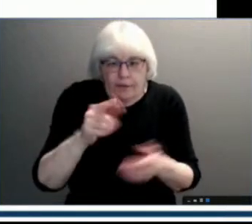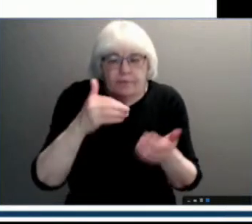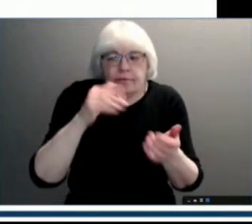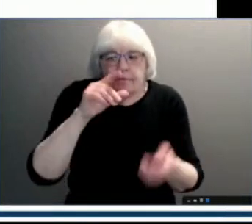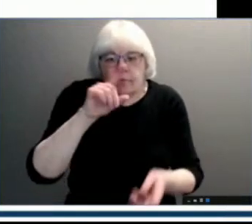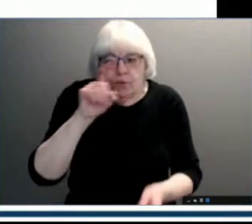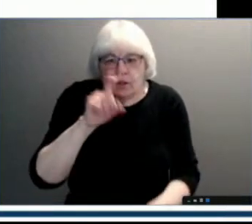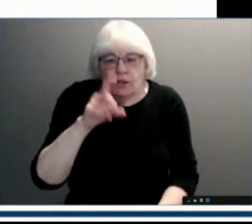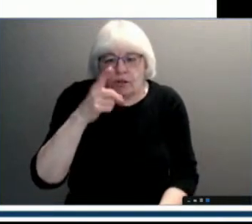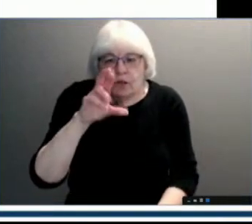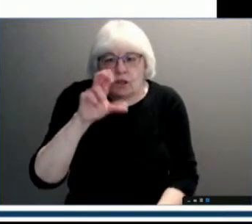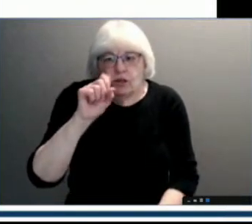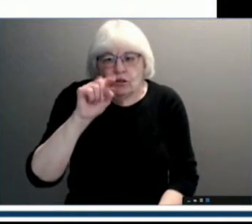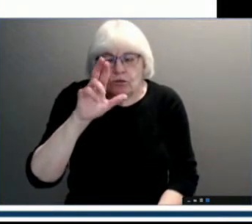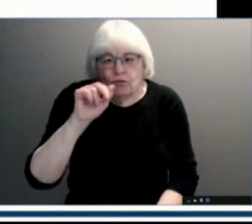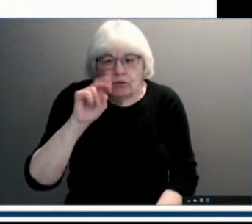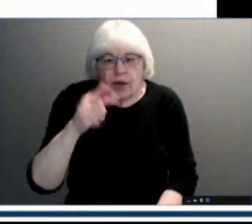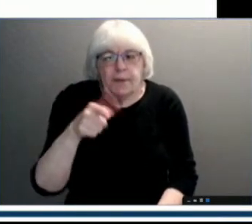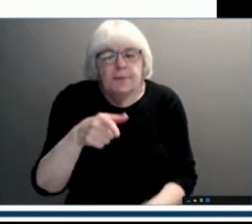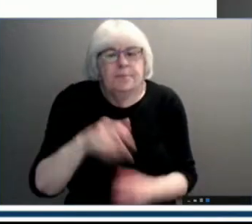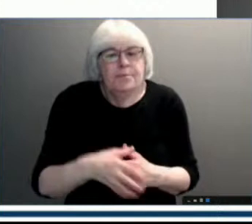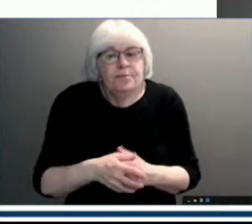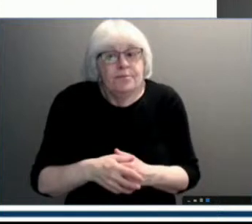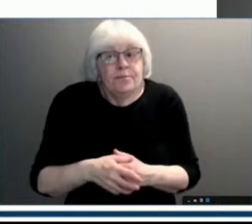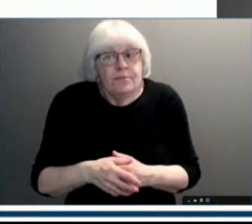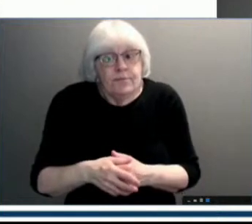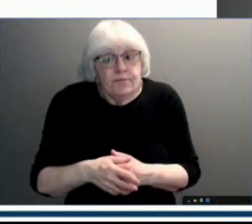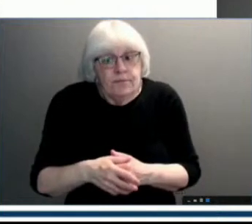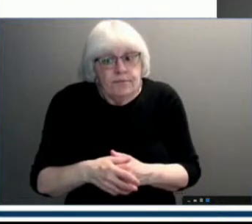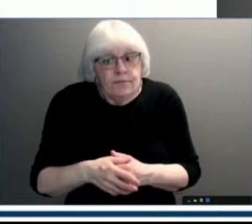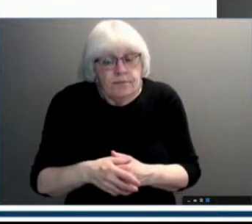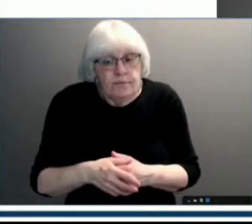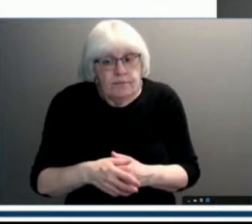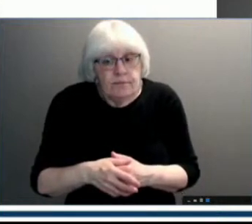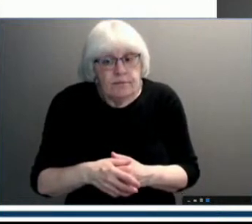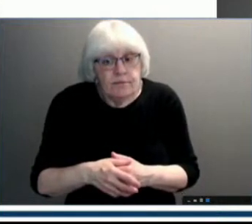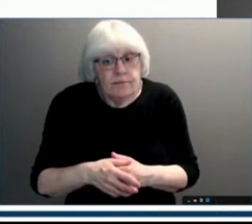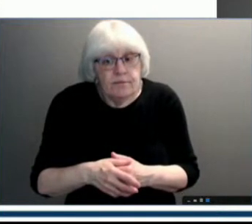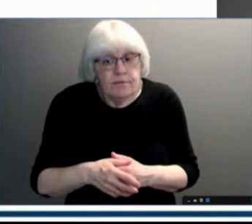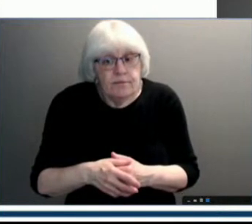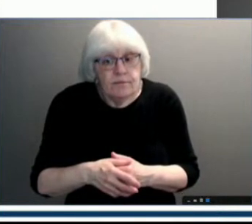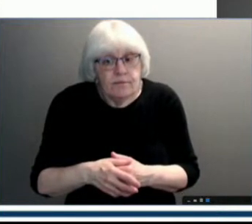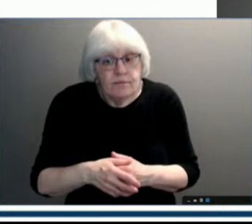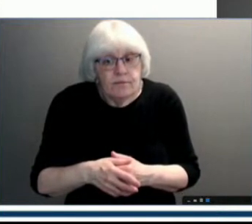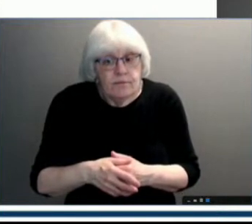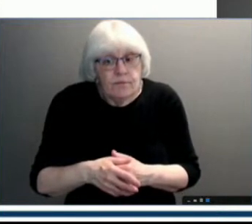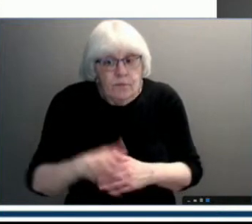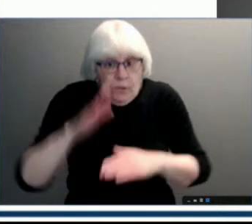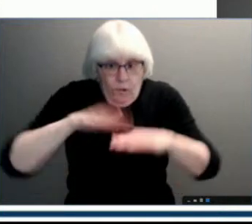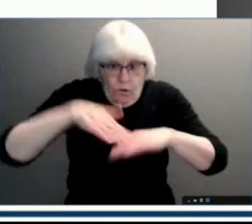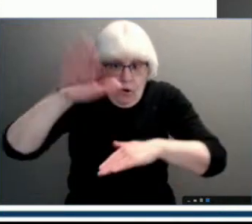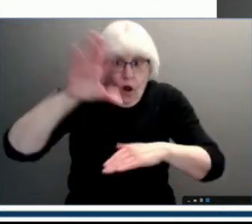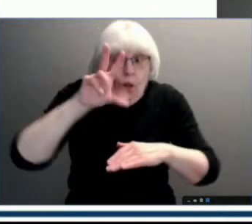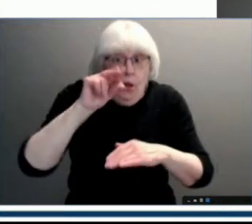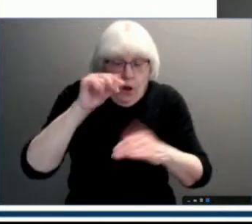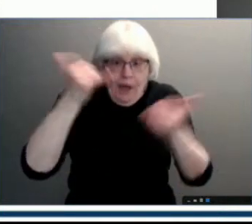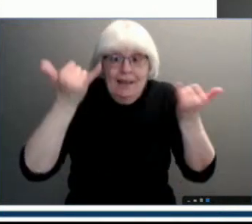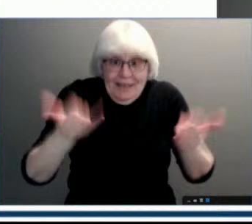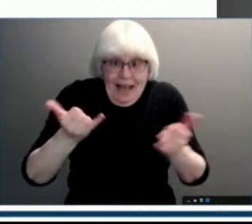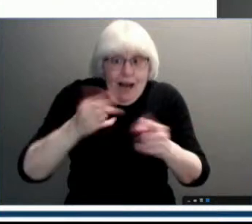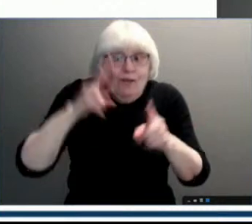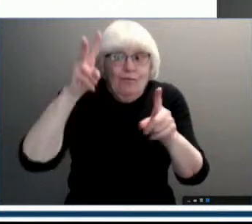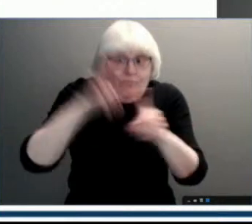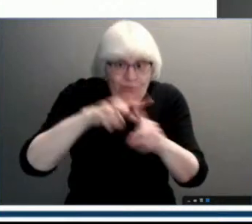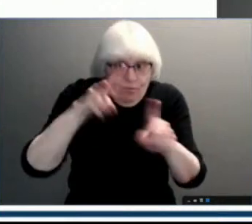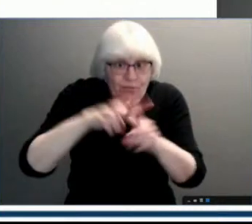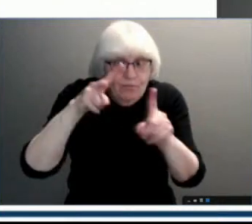are going to be eligible for booster shots on Monday, do you have any concern about there being a mad scramble for all of these appointments, given